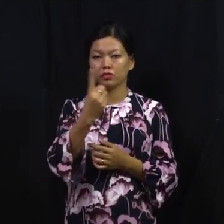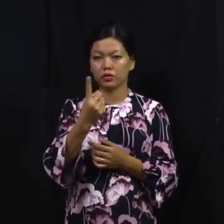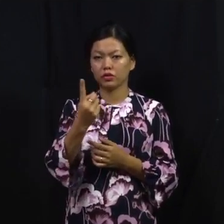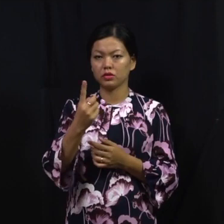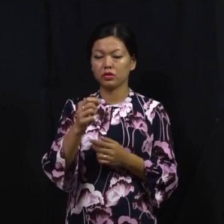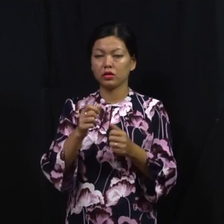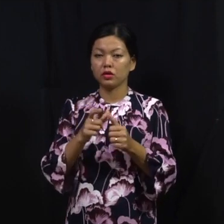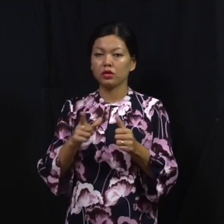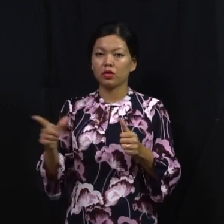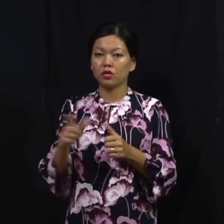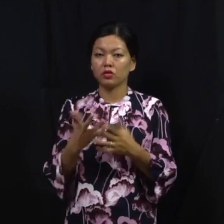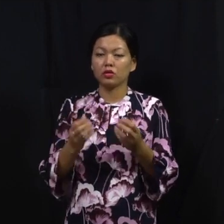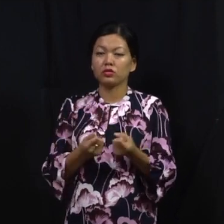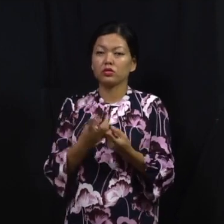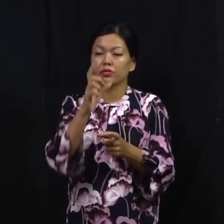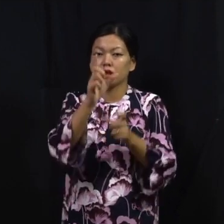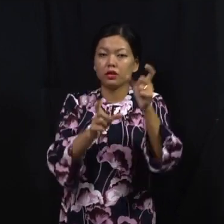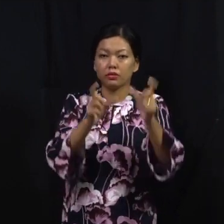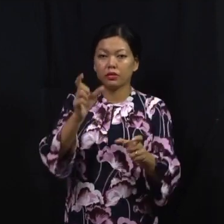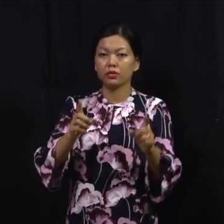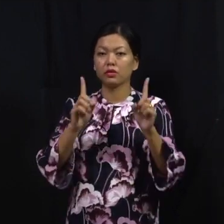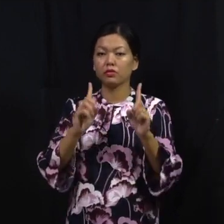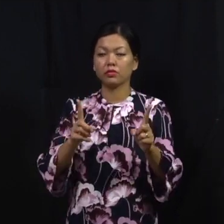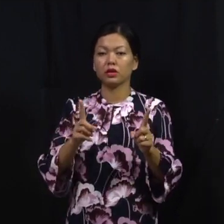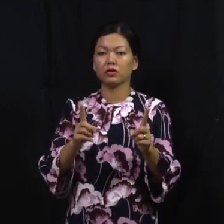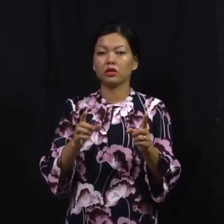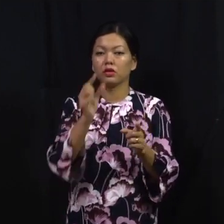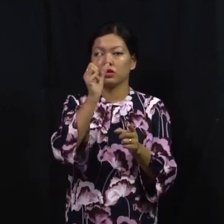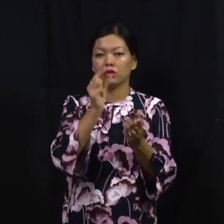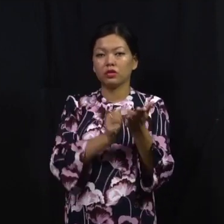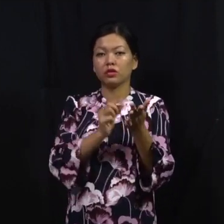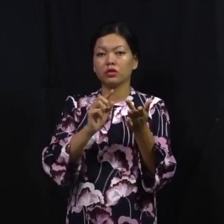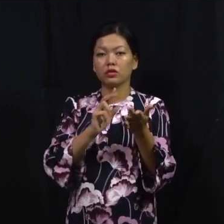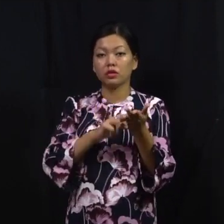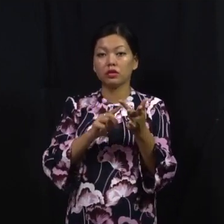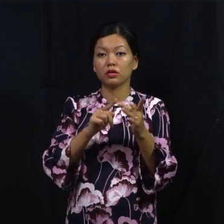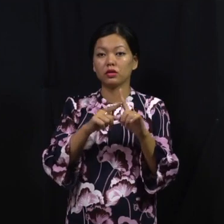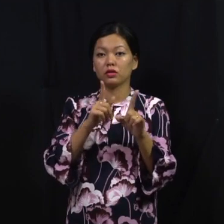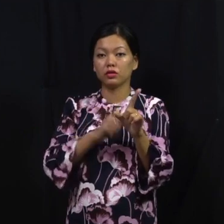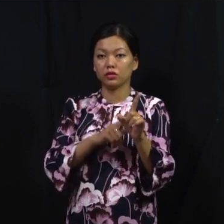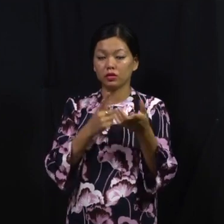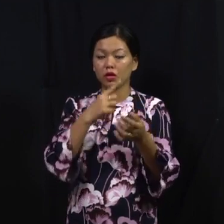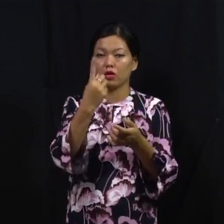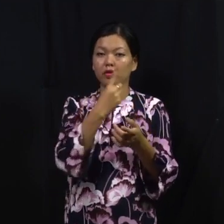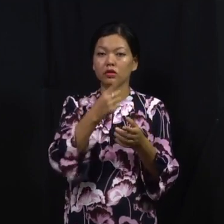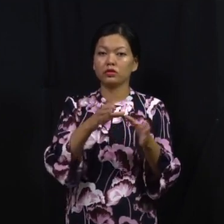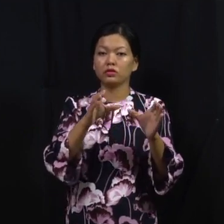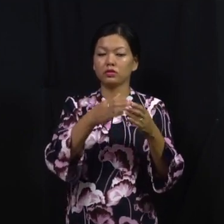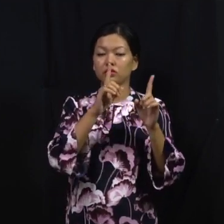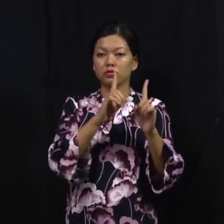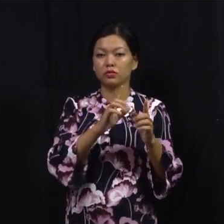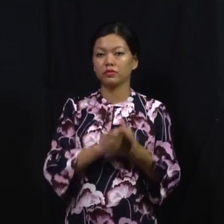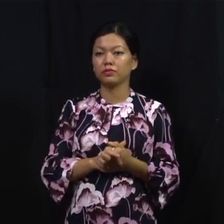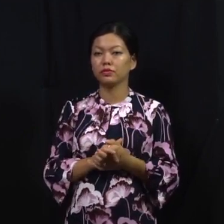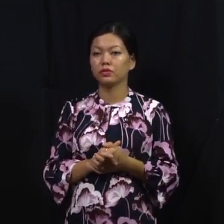nation, people must have a feeling of oneness and unity, and that this oneness and unity may not be quite necessary